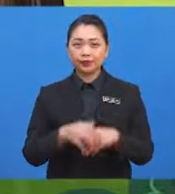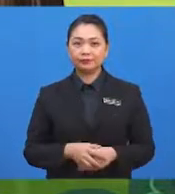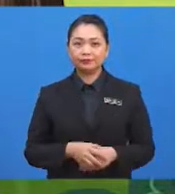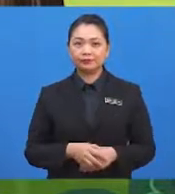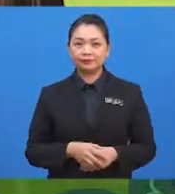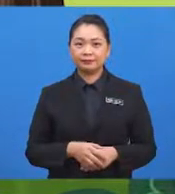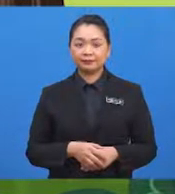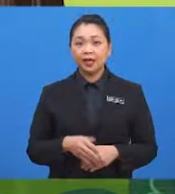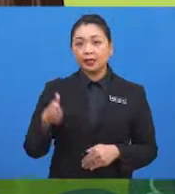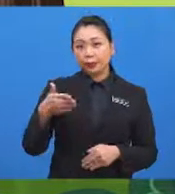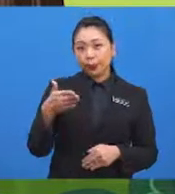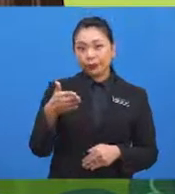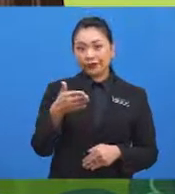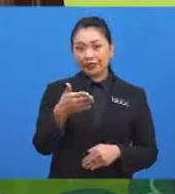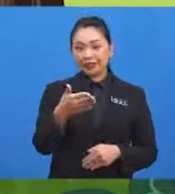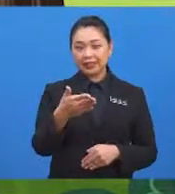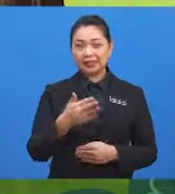A dolphin.